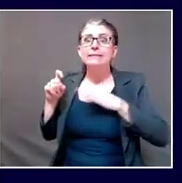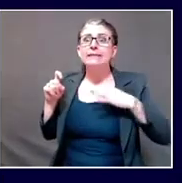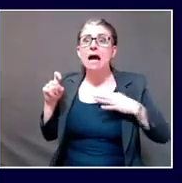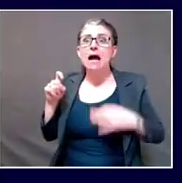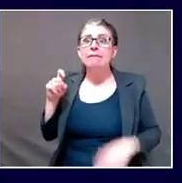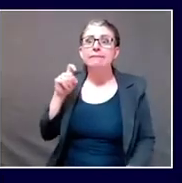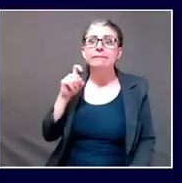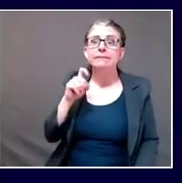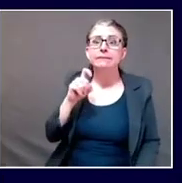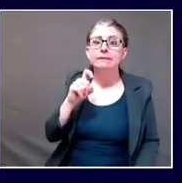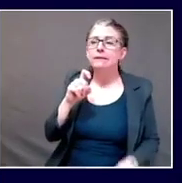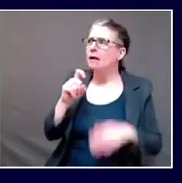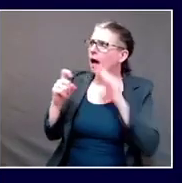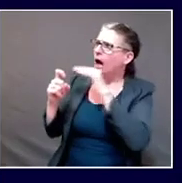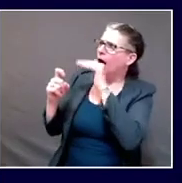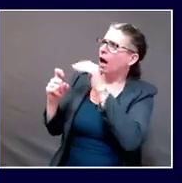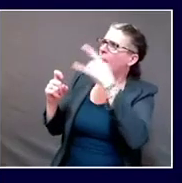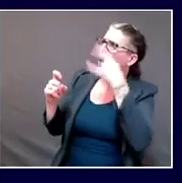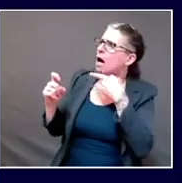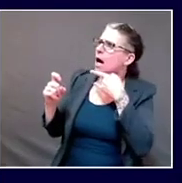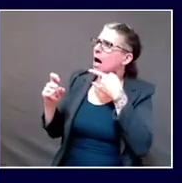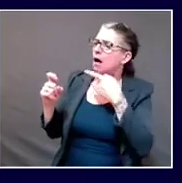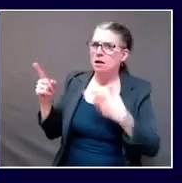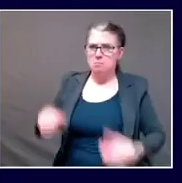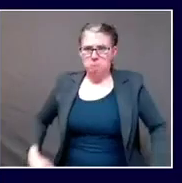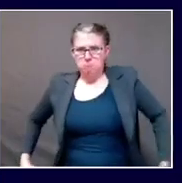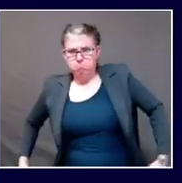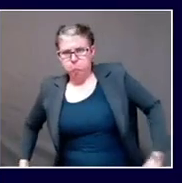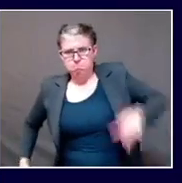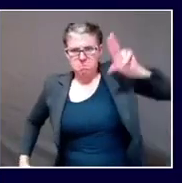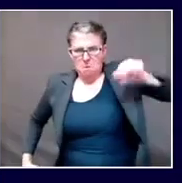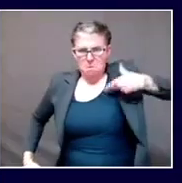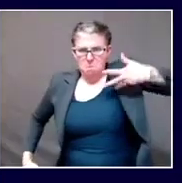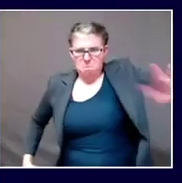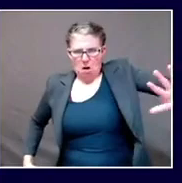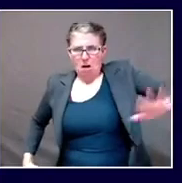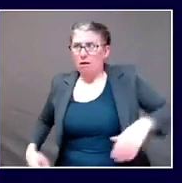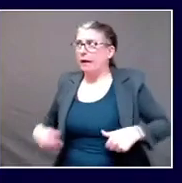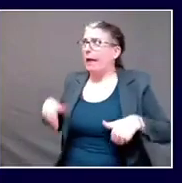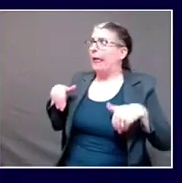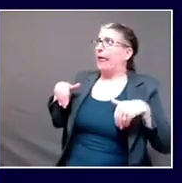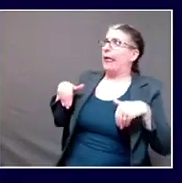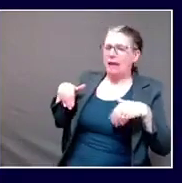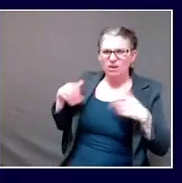and, and like you mentioned, you know, tries to say that they have health concerns or anything like that.